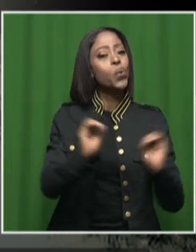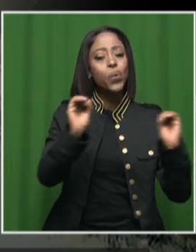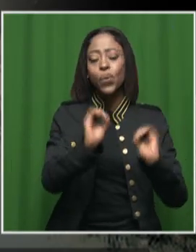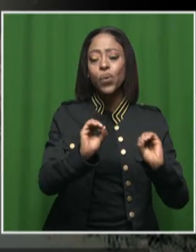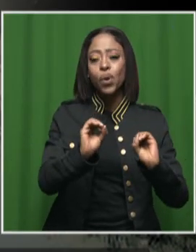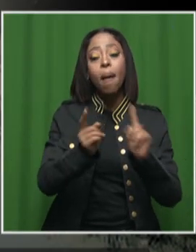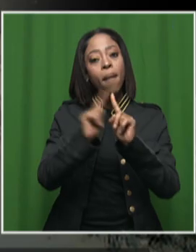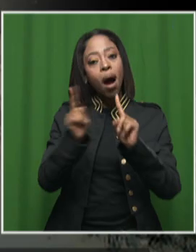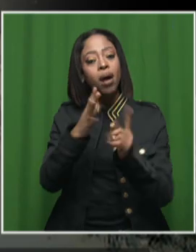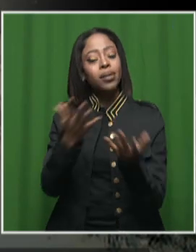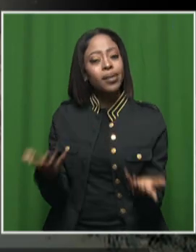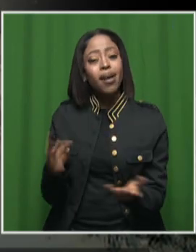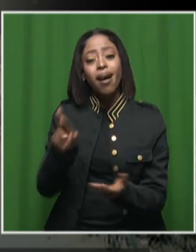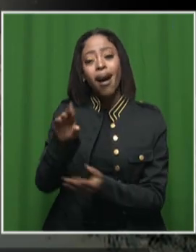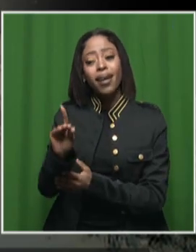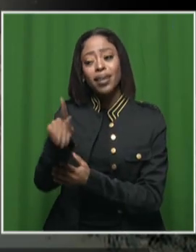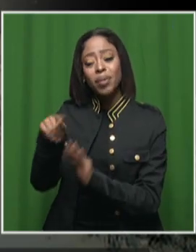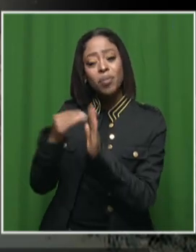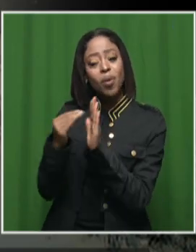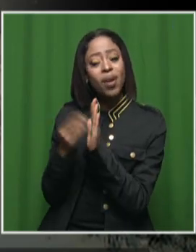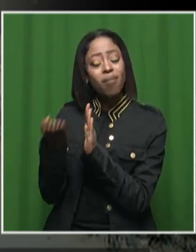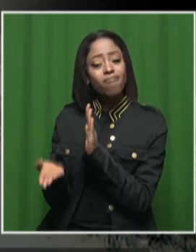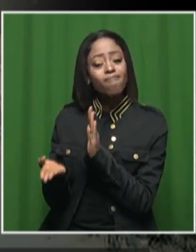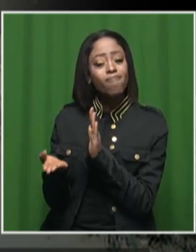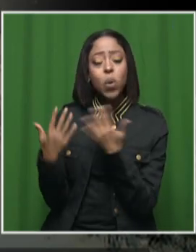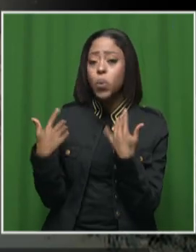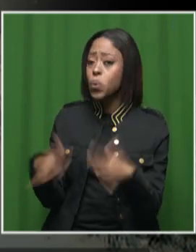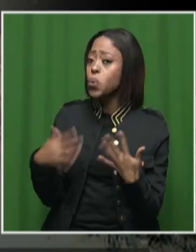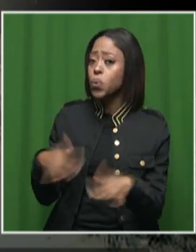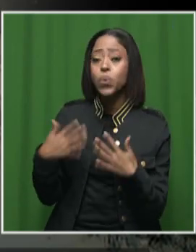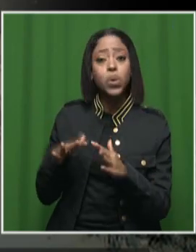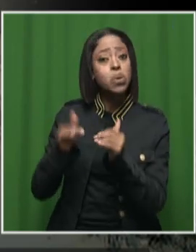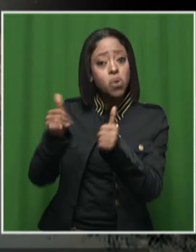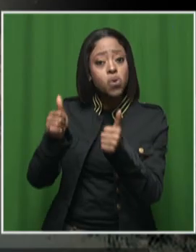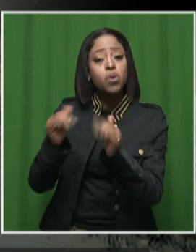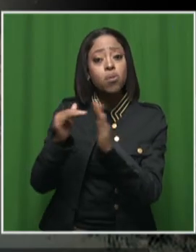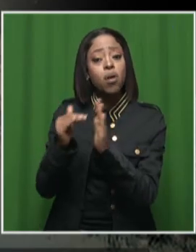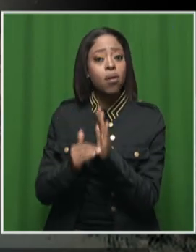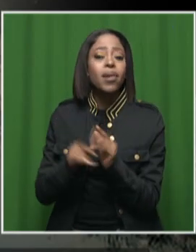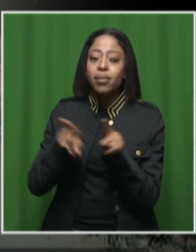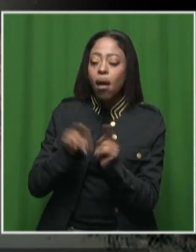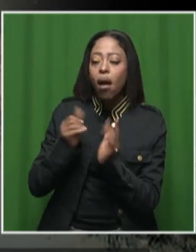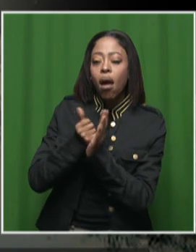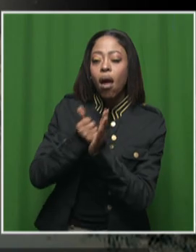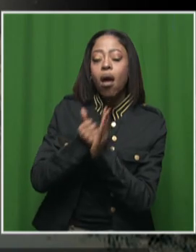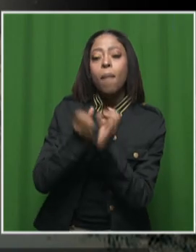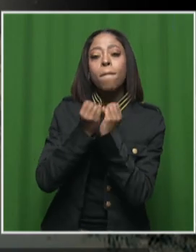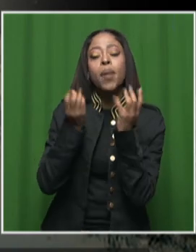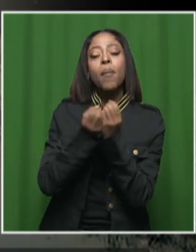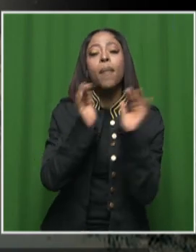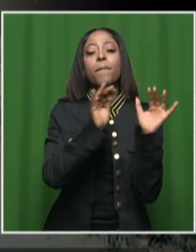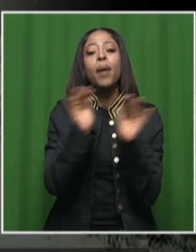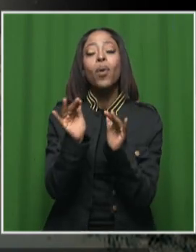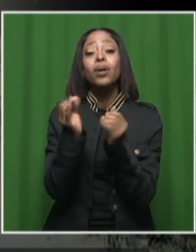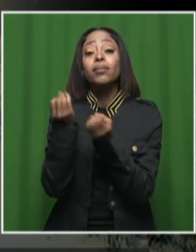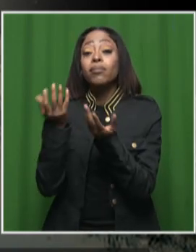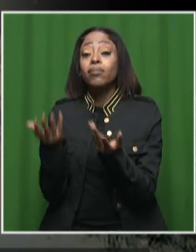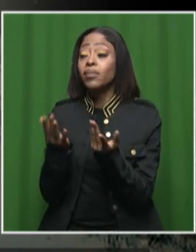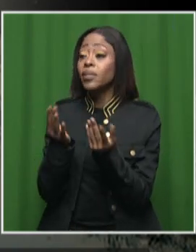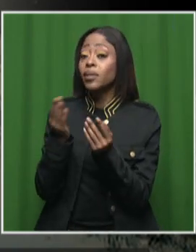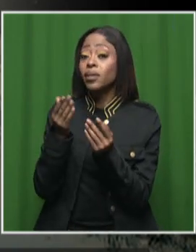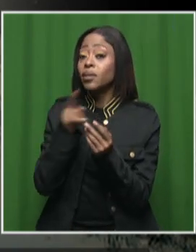but the RDP program has been quite comprehensive and has helped house people who otherwise would not